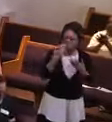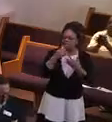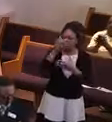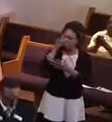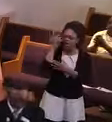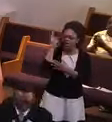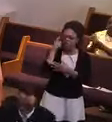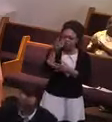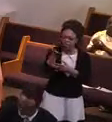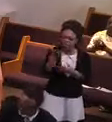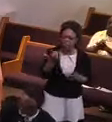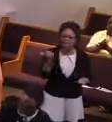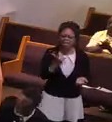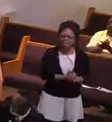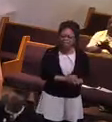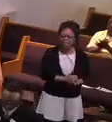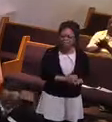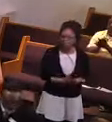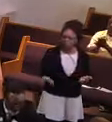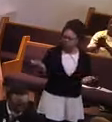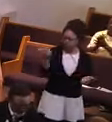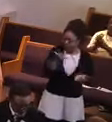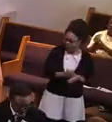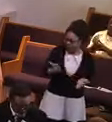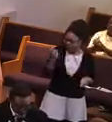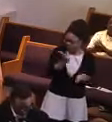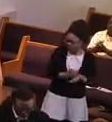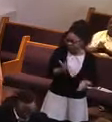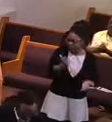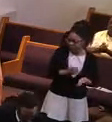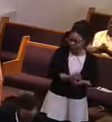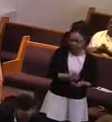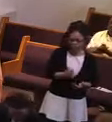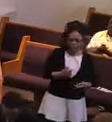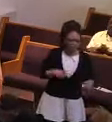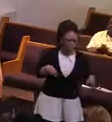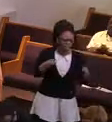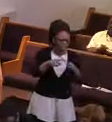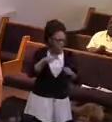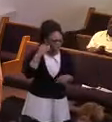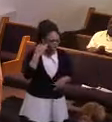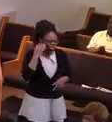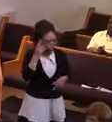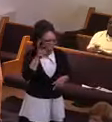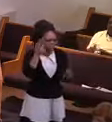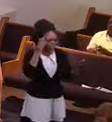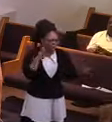the special. Amen. Amen. Amen. Amen. Y'all thought he was already here. I told you.